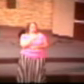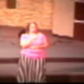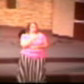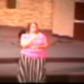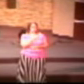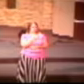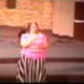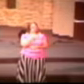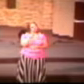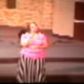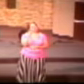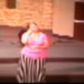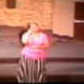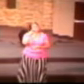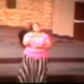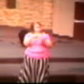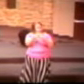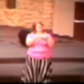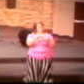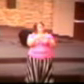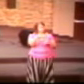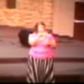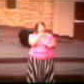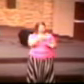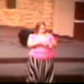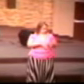And even when Jesus was about to die,